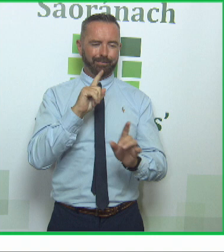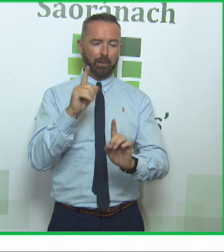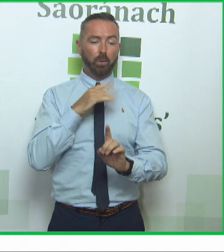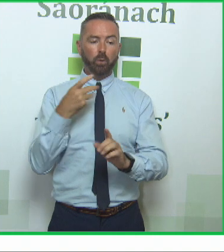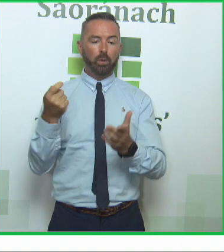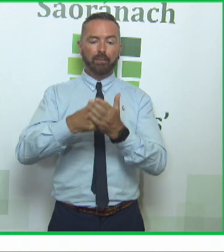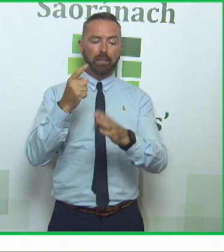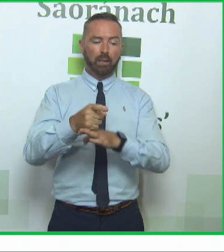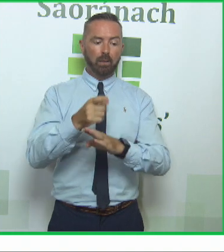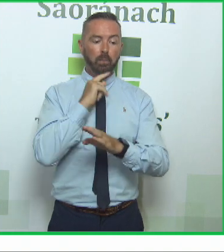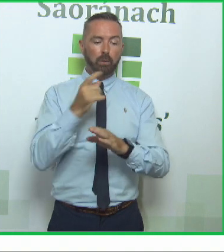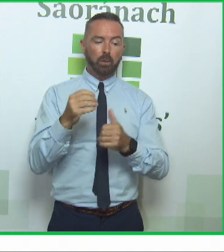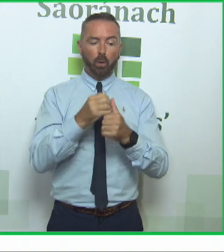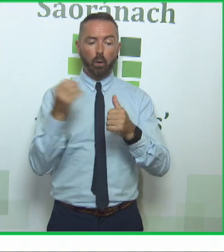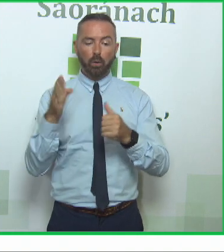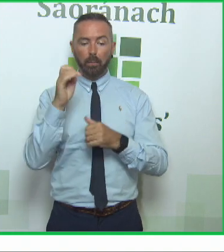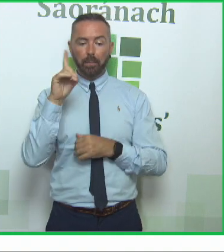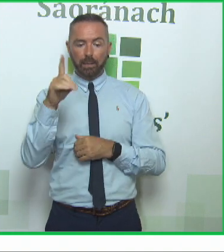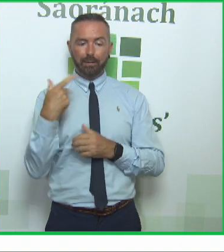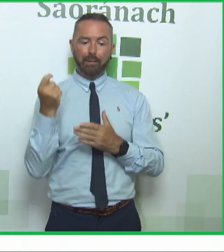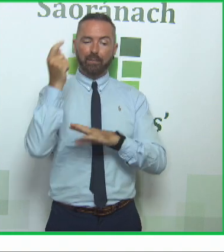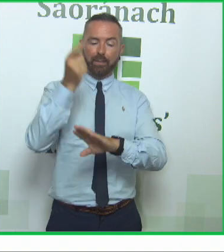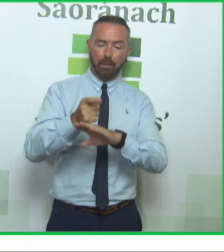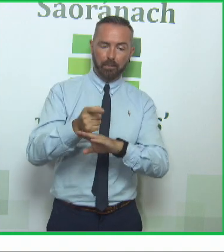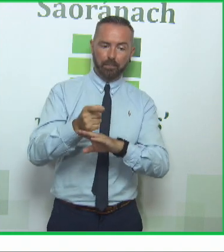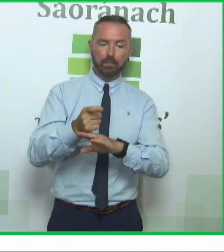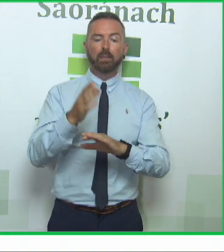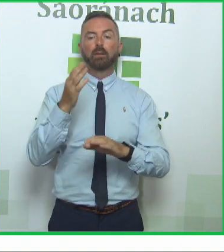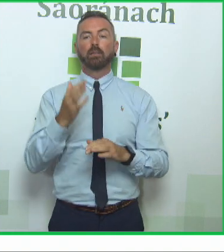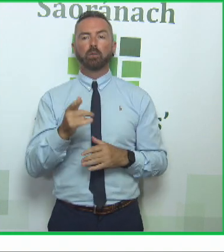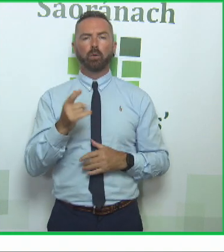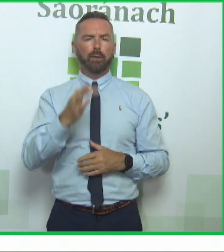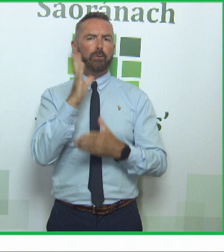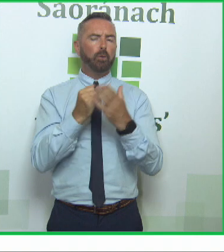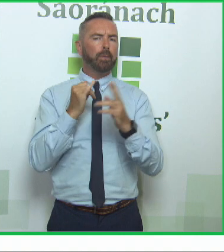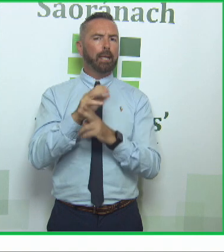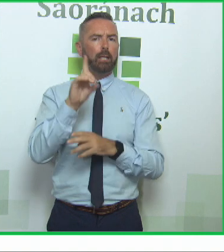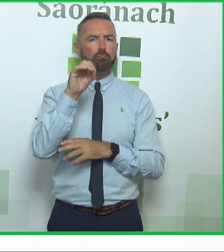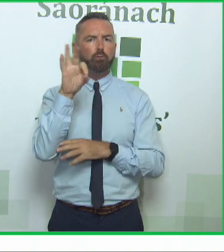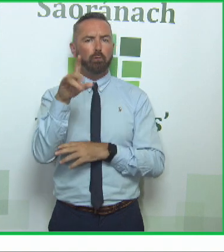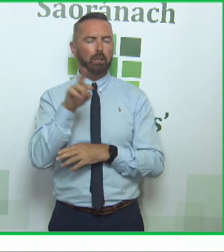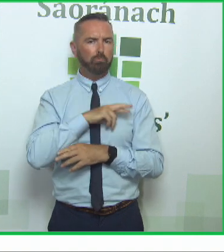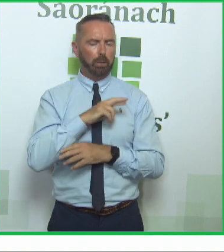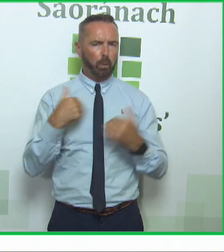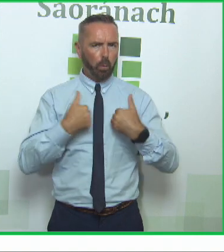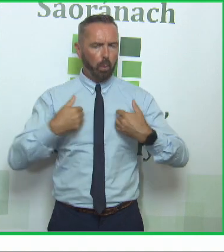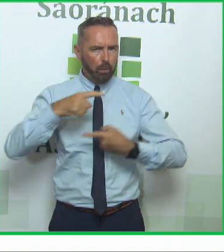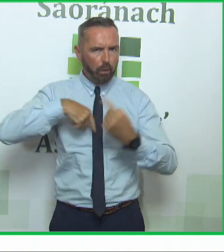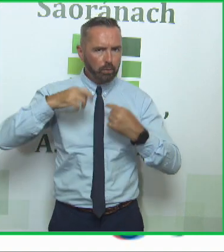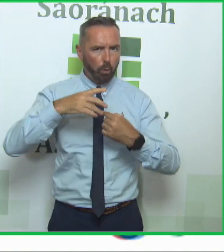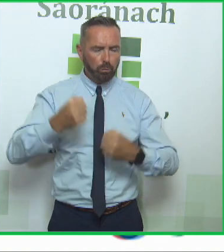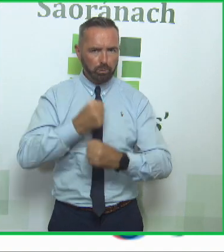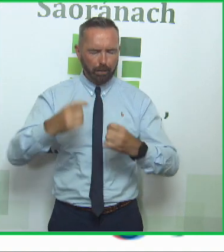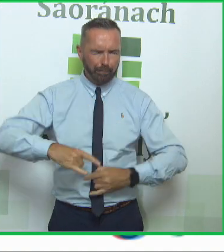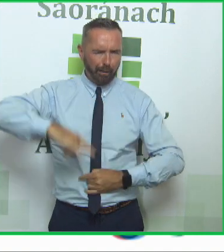drugs are if they are adulterated, if there's something in those drugs that's quite concerning, or if there's high strength. We will review and then we'll